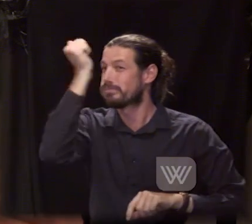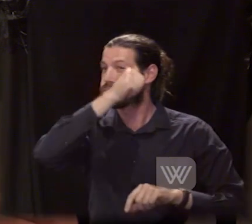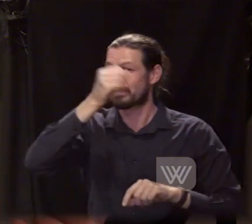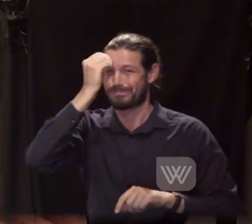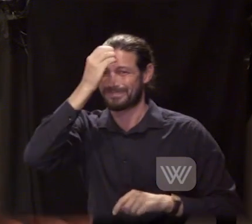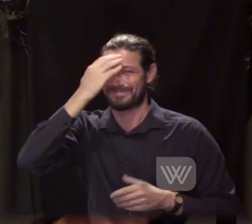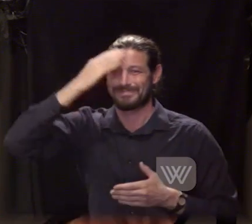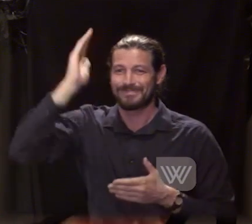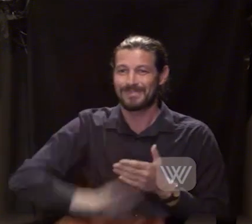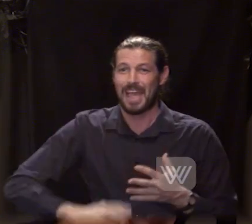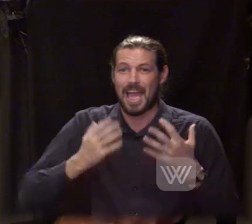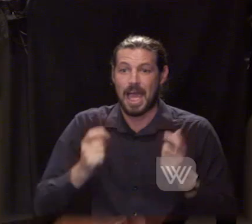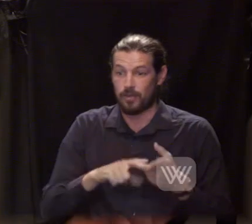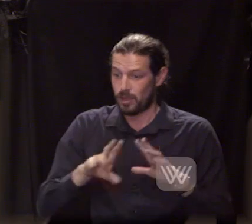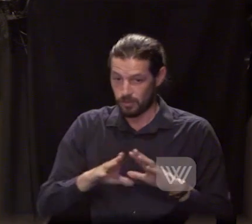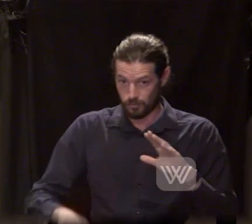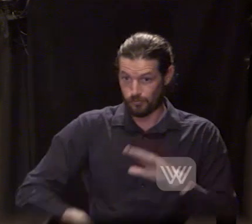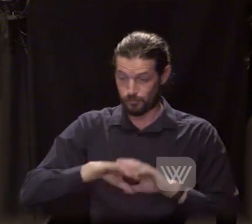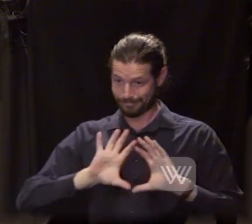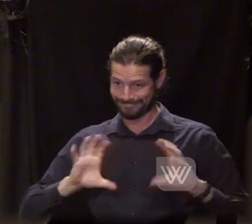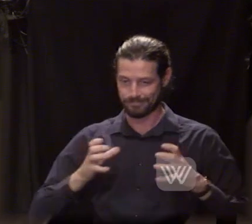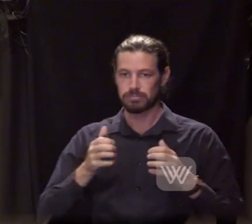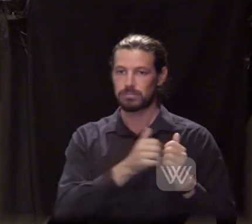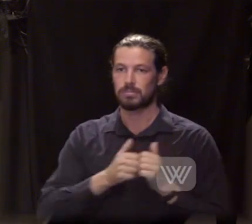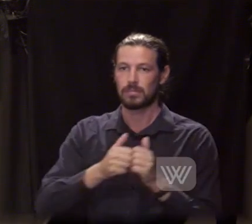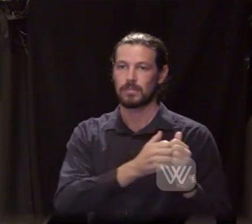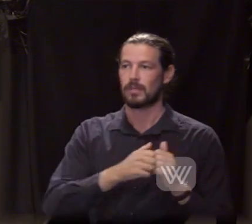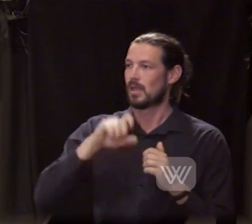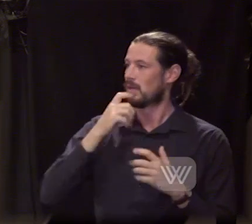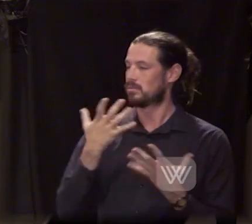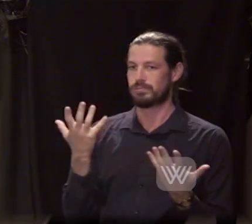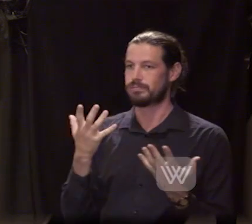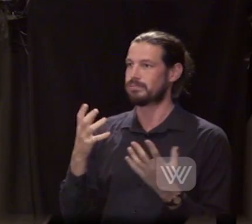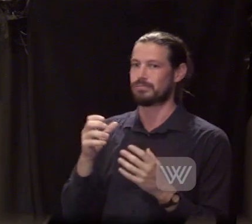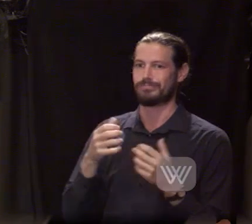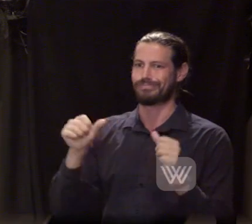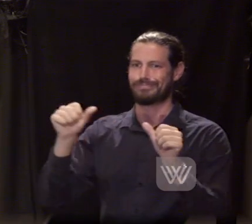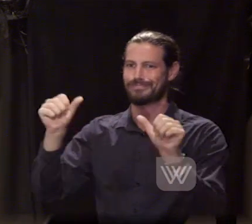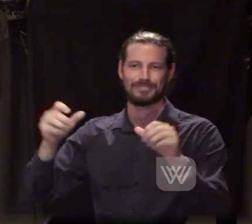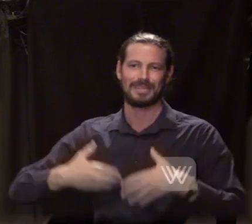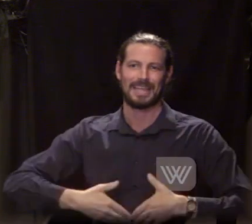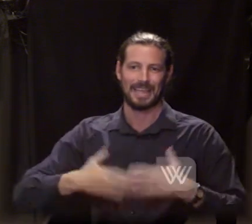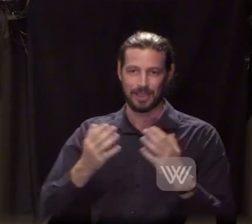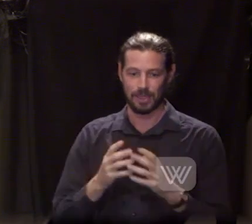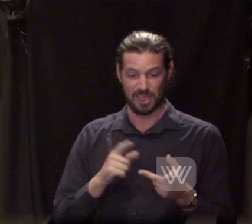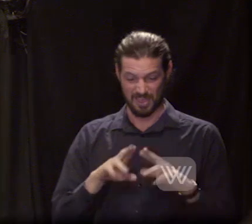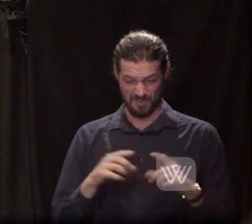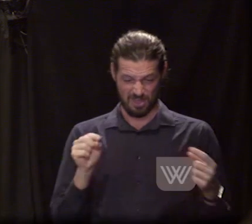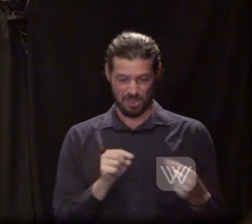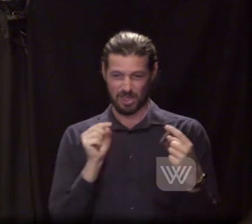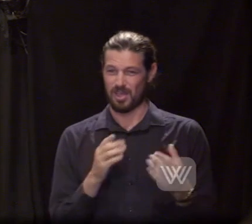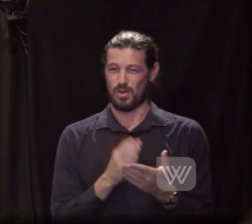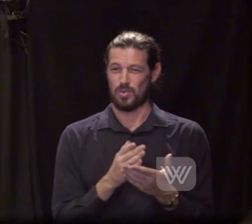And right now, I think we're just fighting each other to be the best person. And that's all ego. That's not necessarily what's best for actual humanity. Yeah.